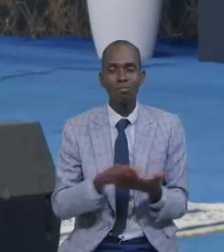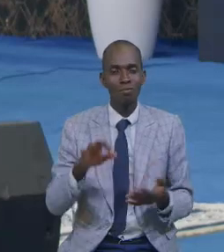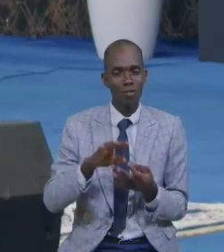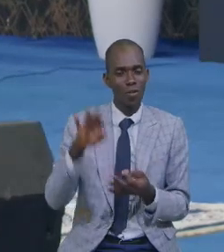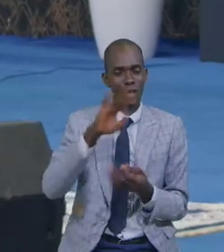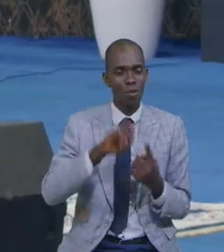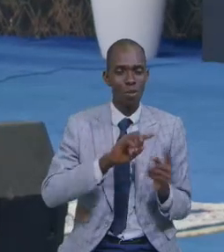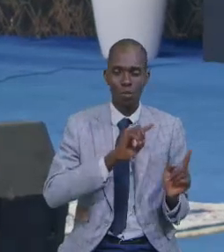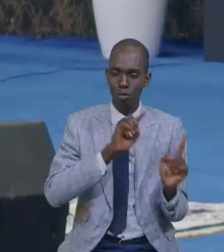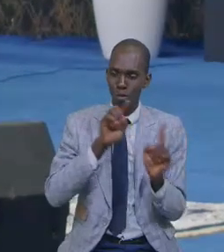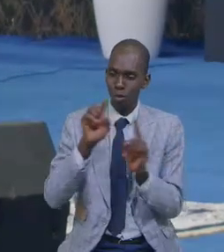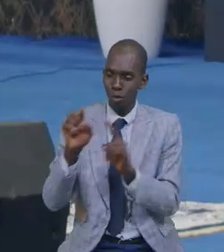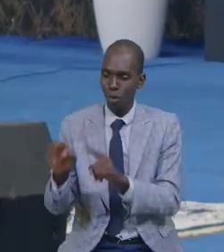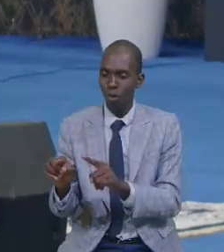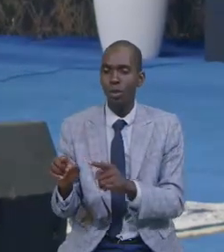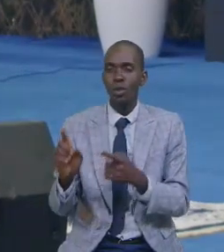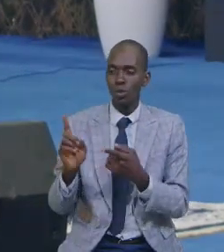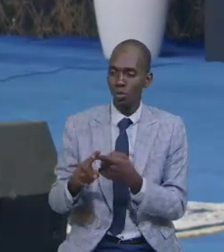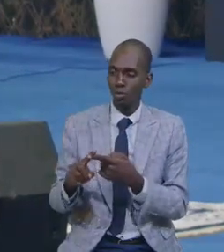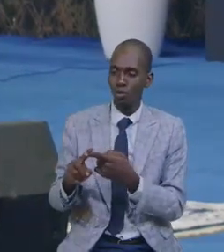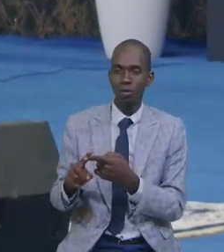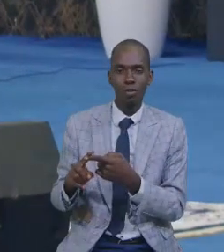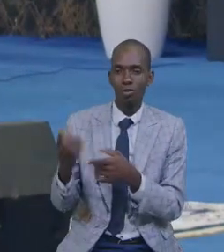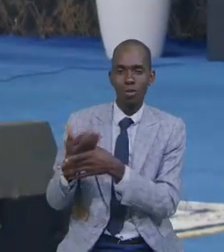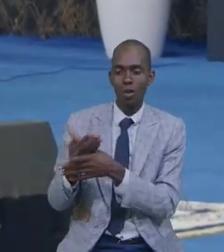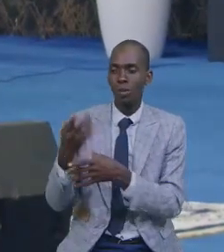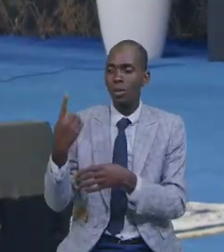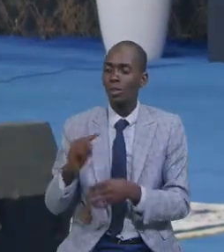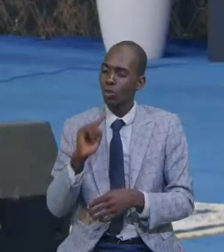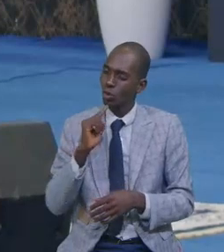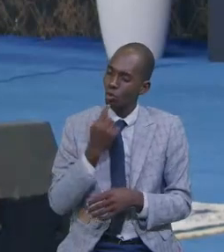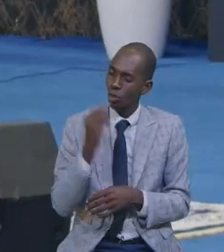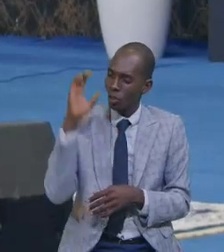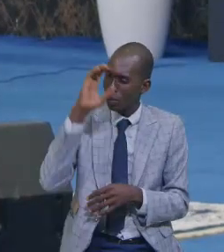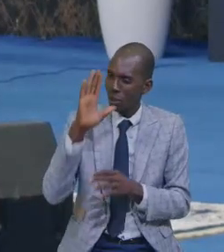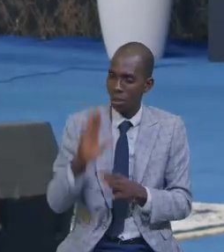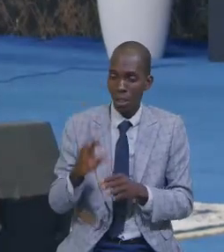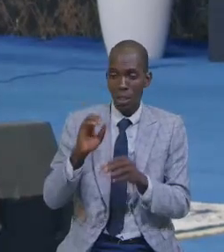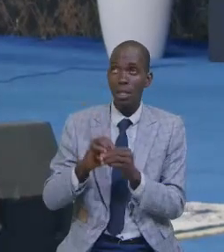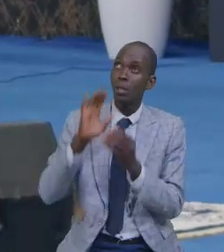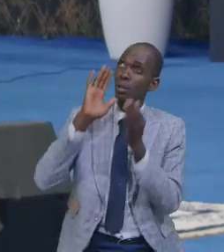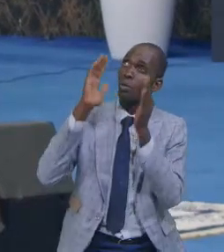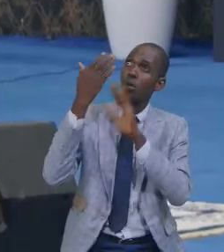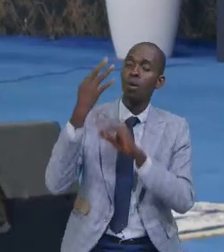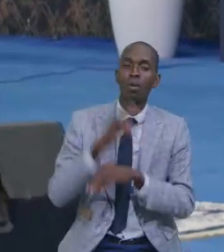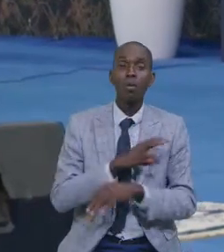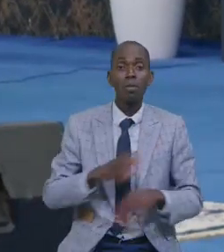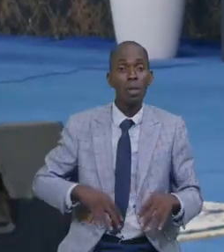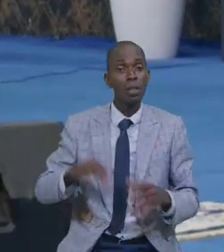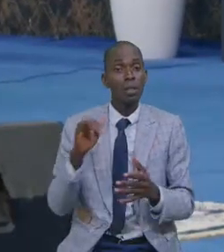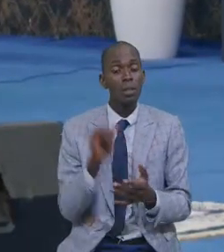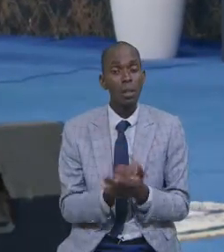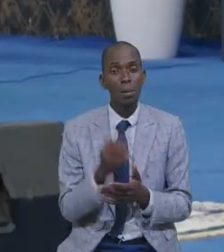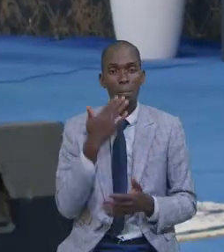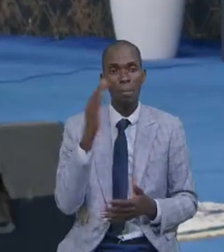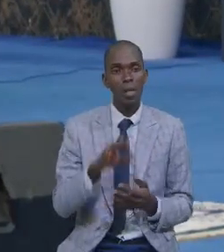with the sincere seeker in the presence of Christ, foul spirit saying